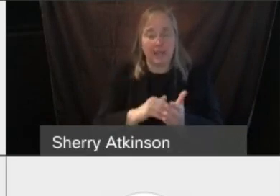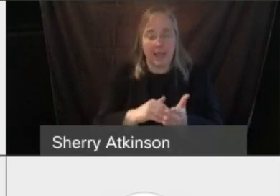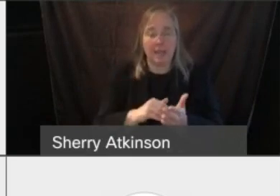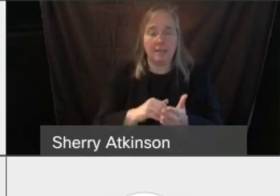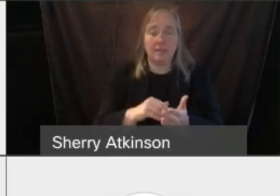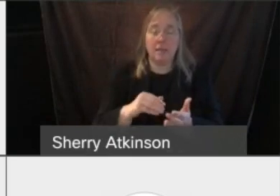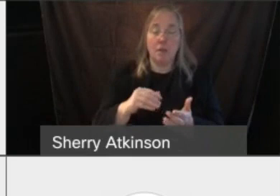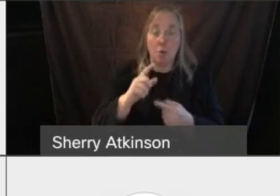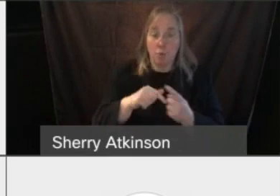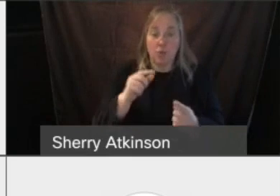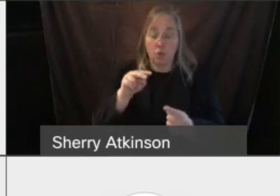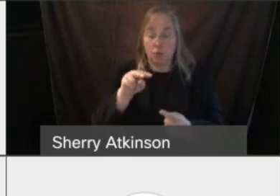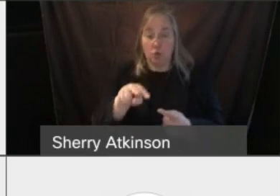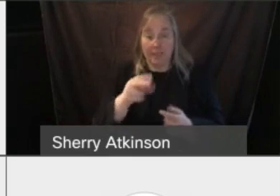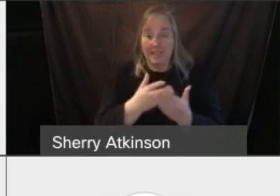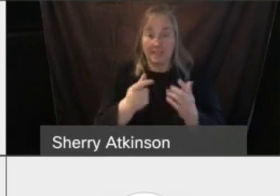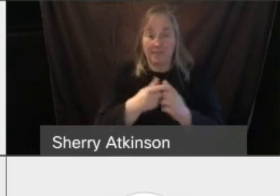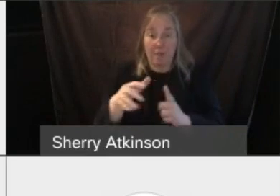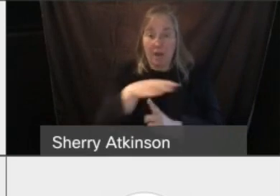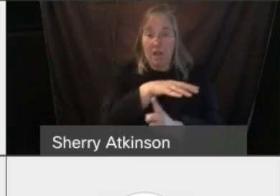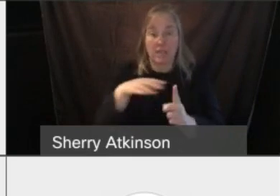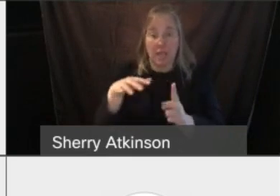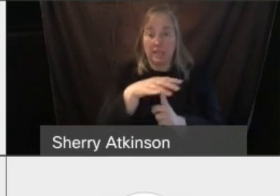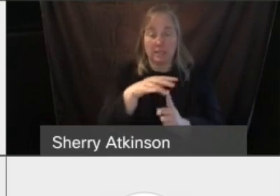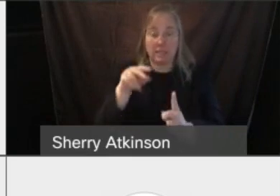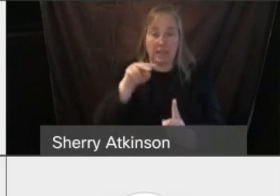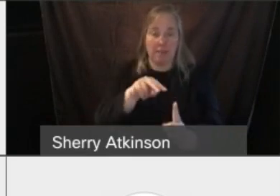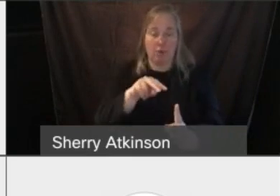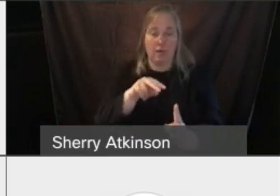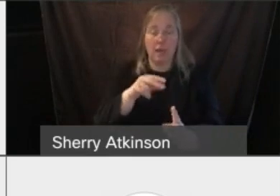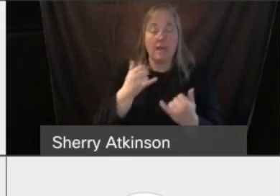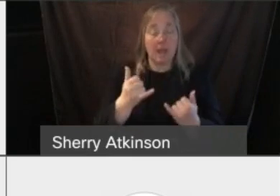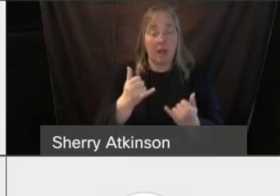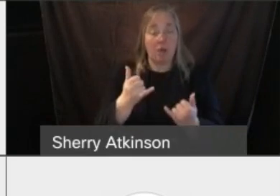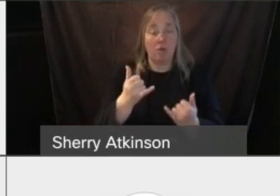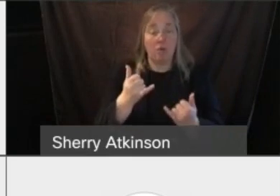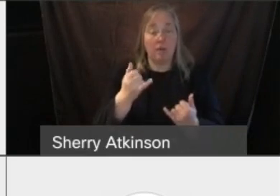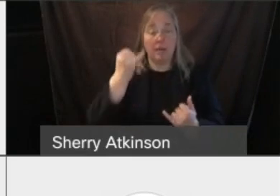things from a context standpoint, and now if you've got,